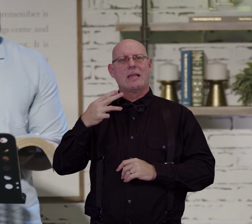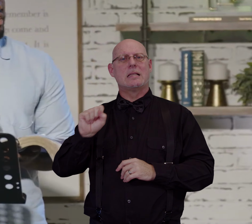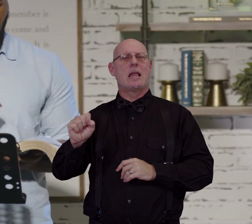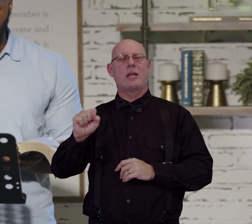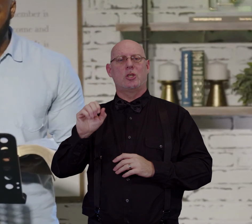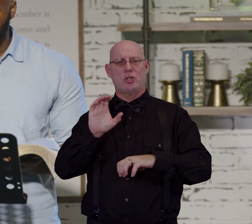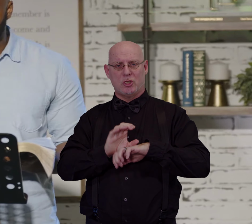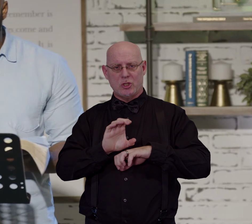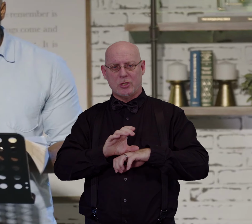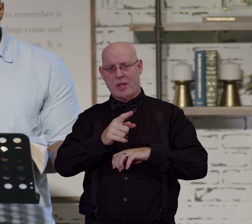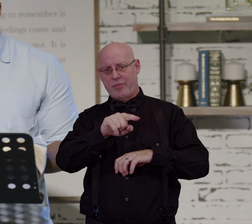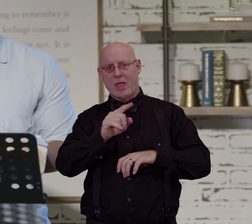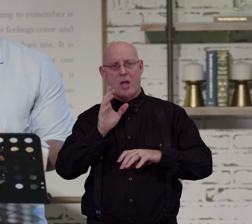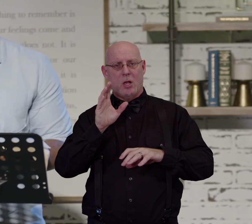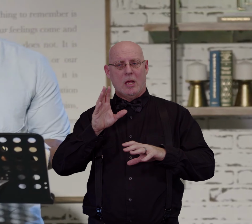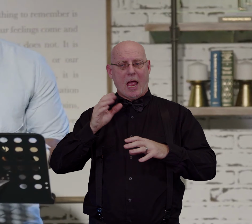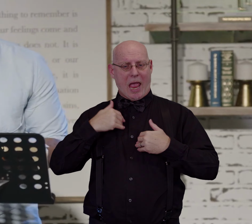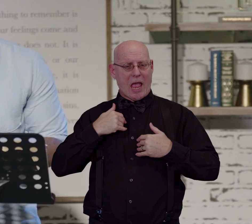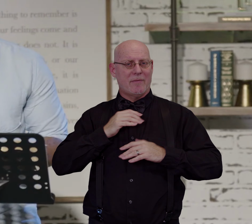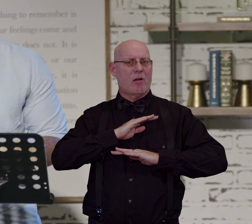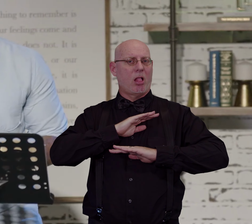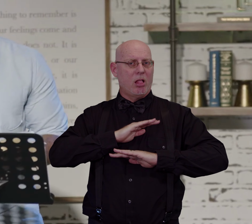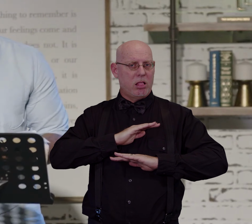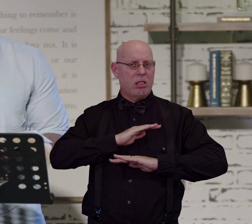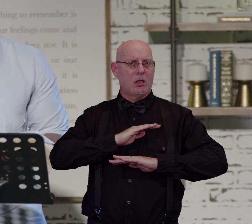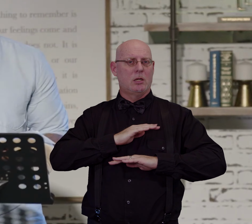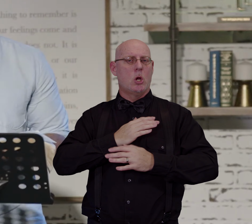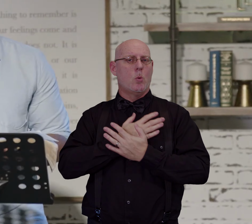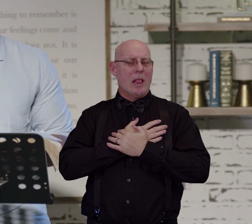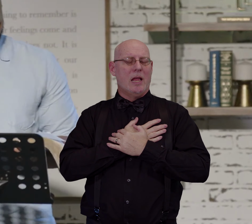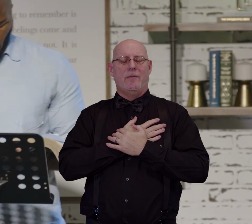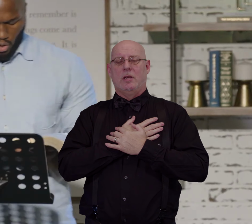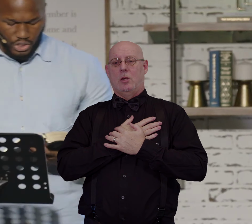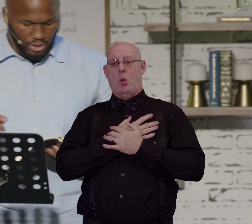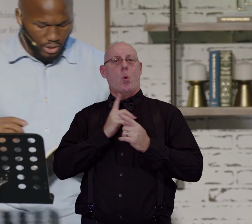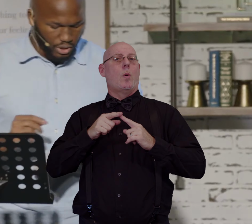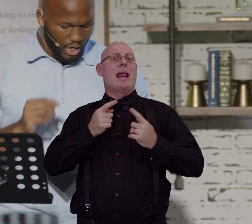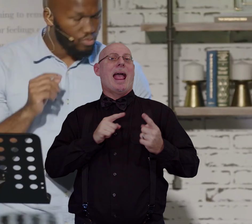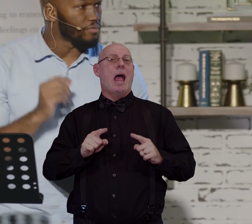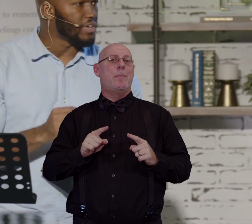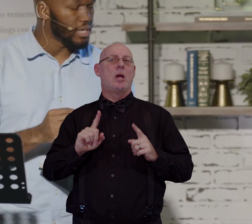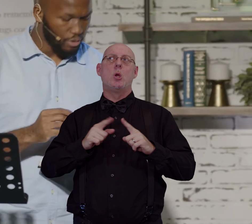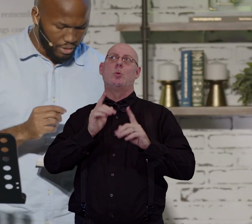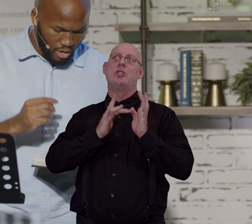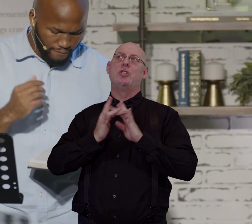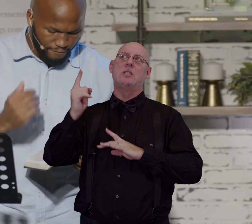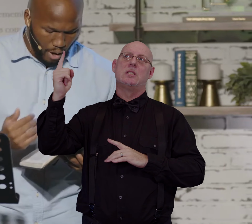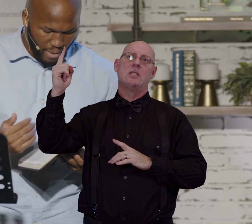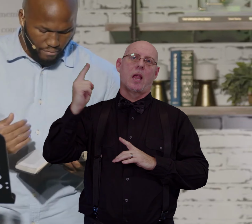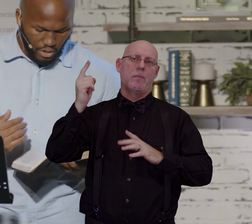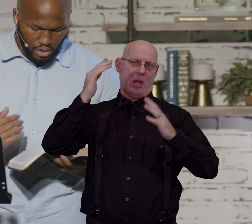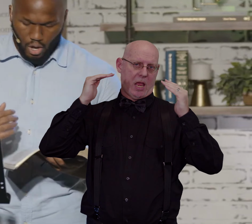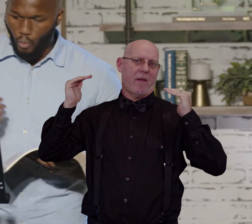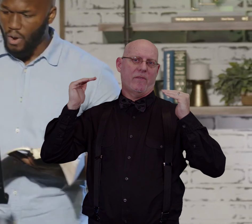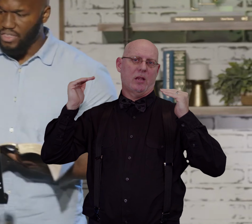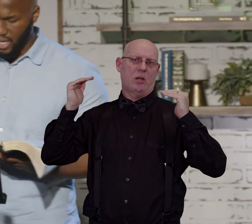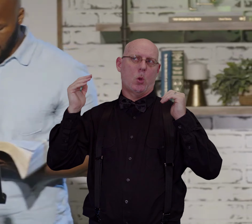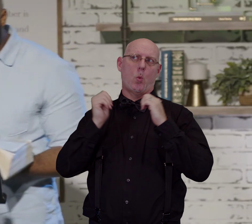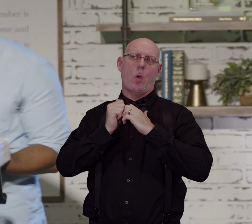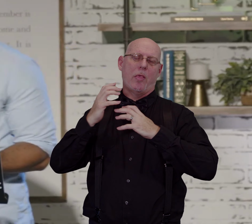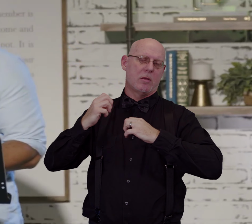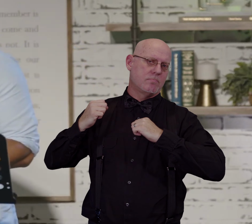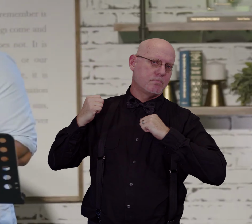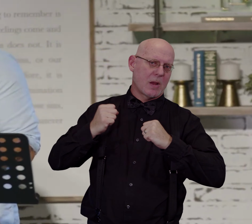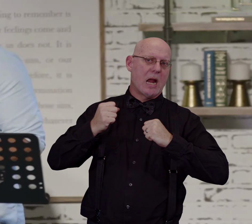Thessalonican church that they will get this relief. But when it will happen is when the Lord Jesus is revealed from heaven with